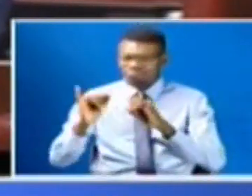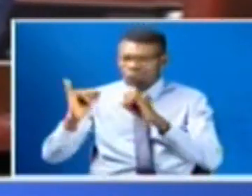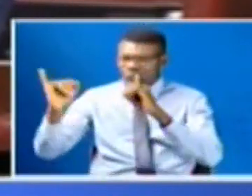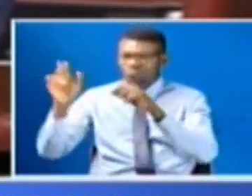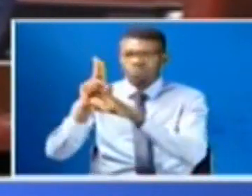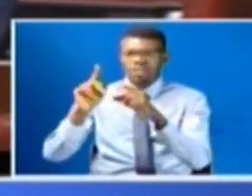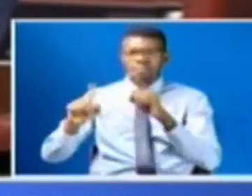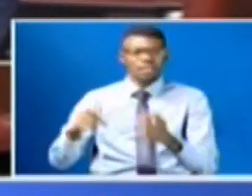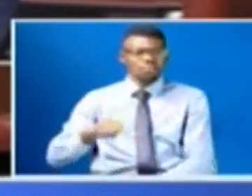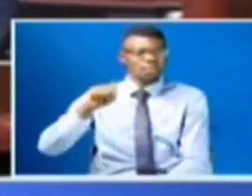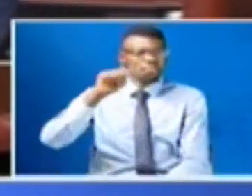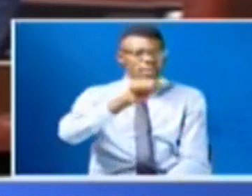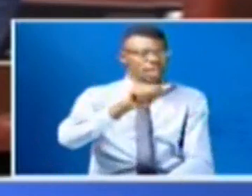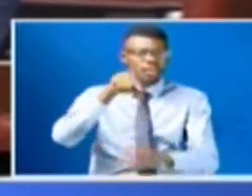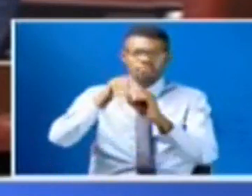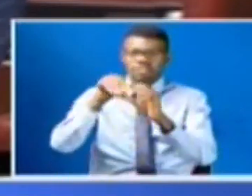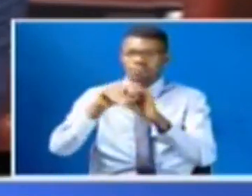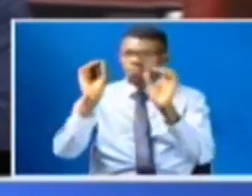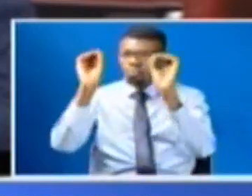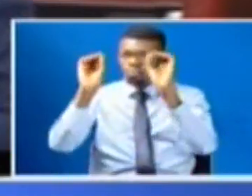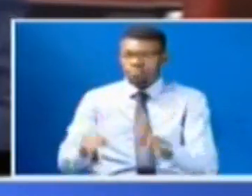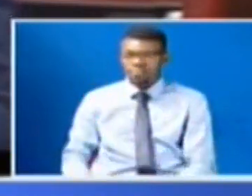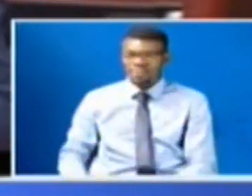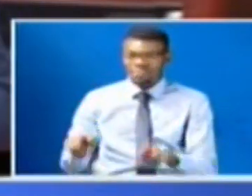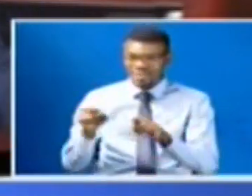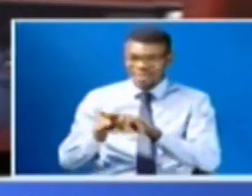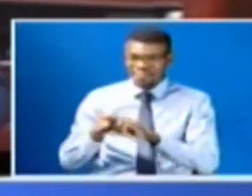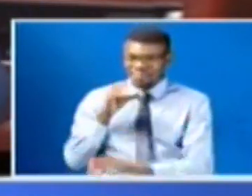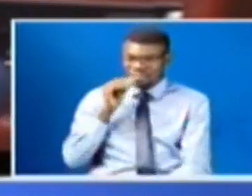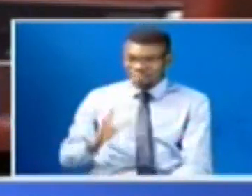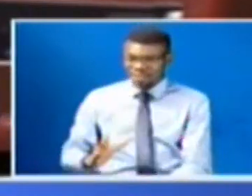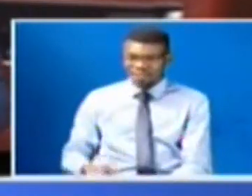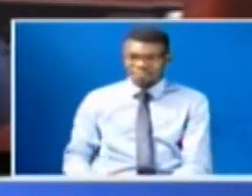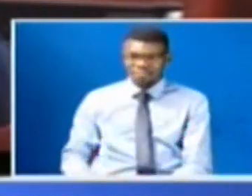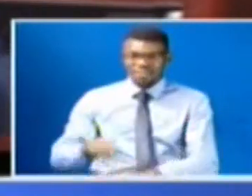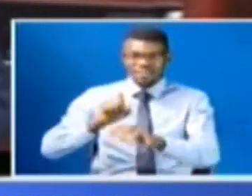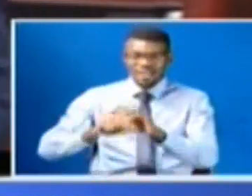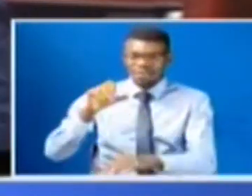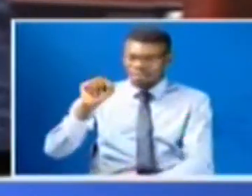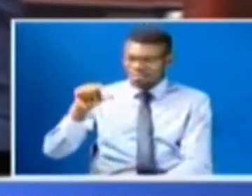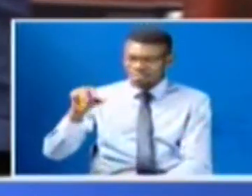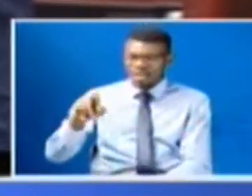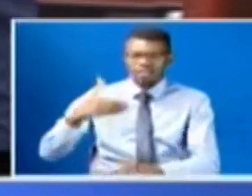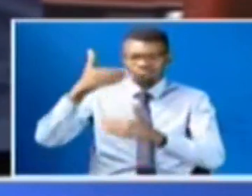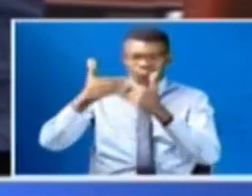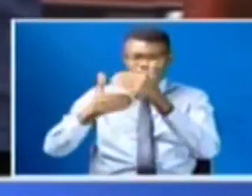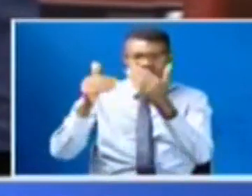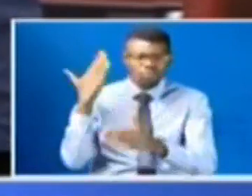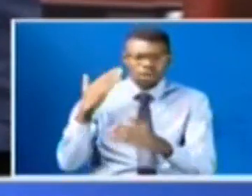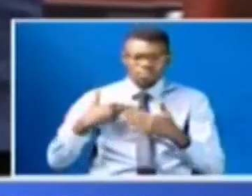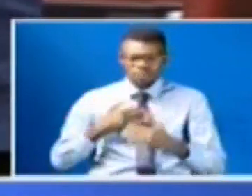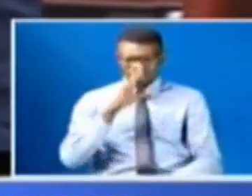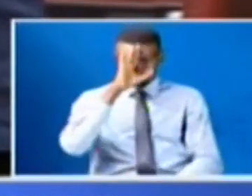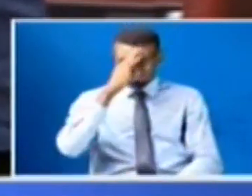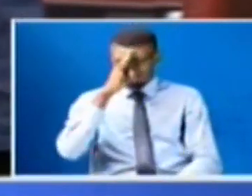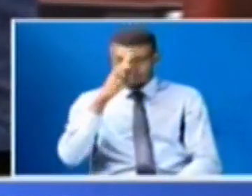for the cost of investment. And Mr. Speaker, when SGR was being constructed, there were doubts, there were issues